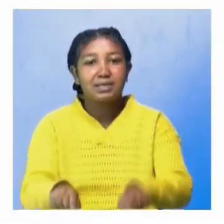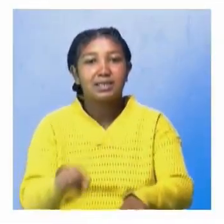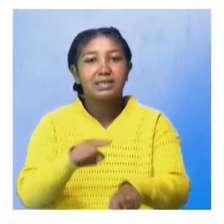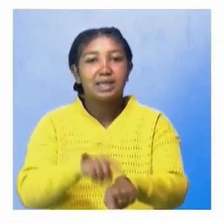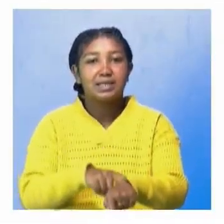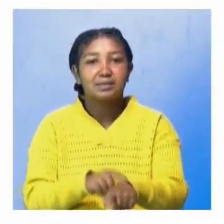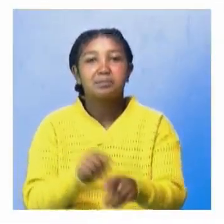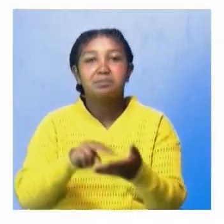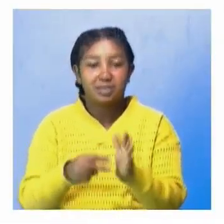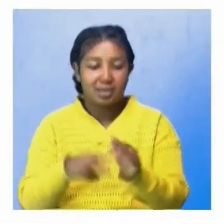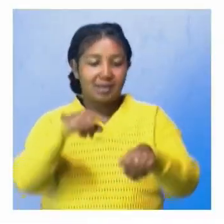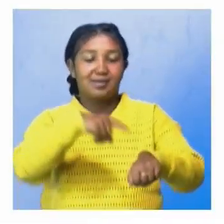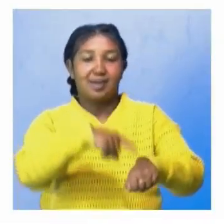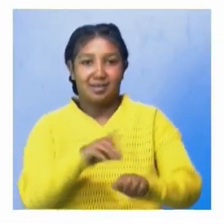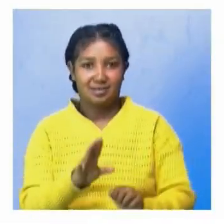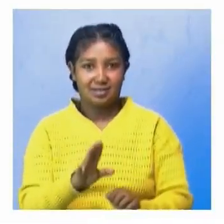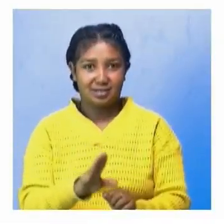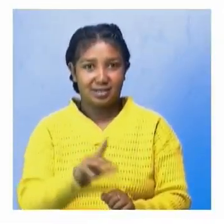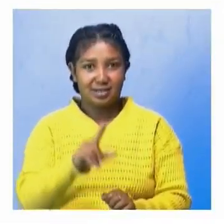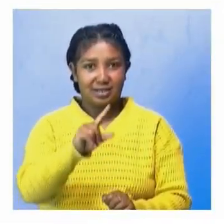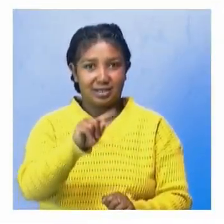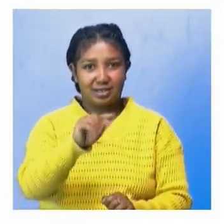is a tense